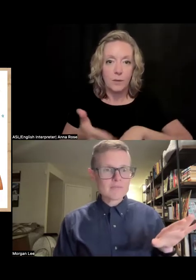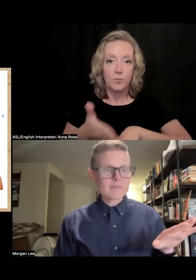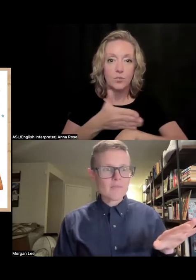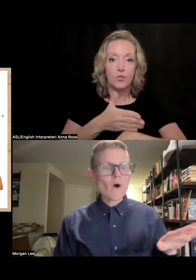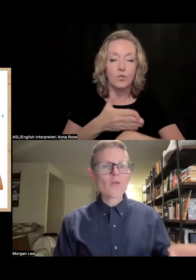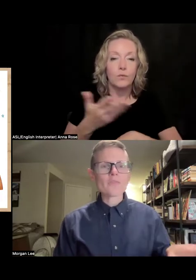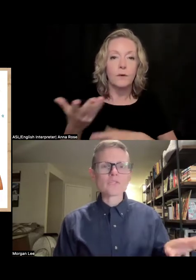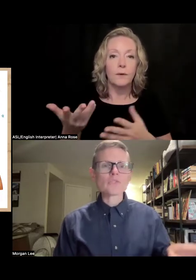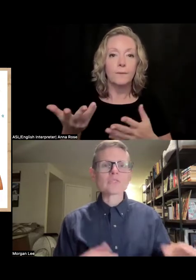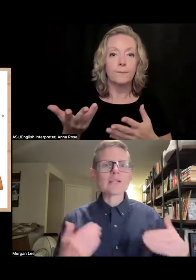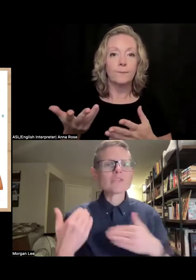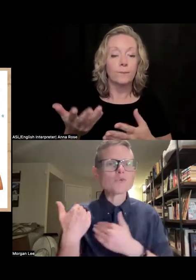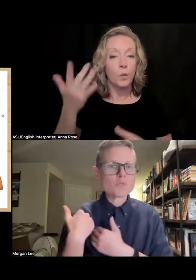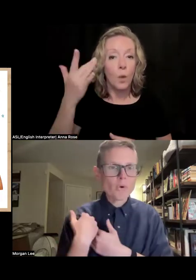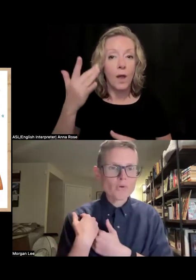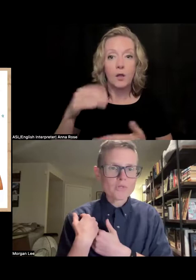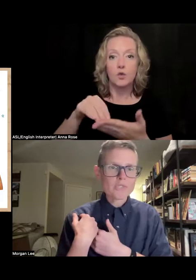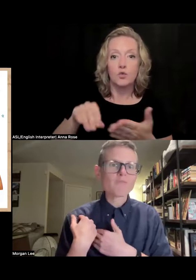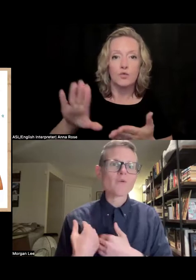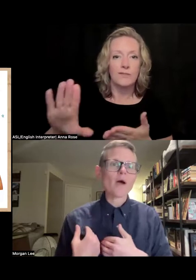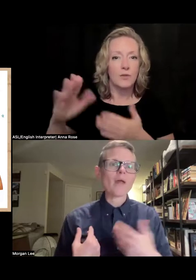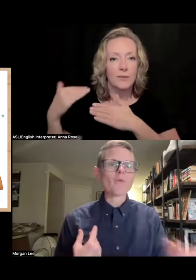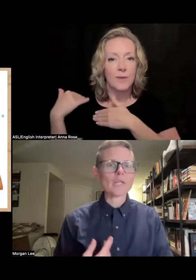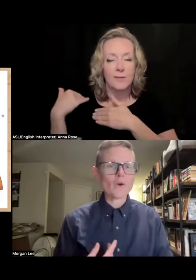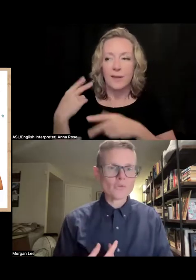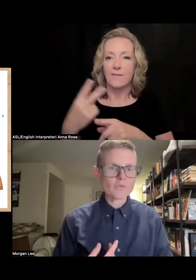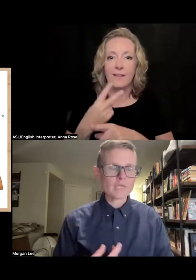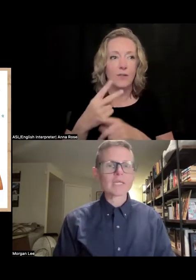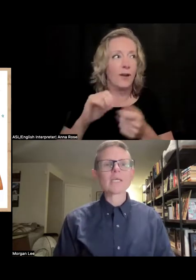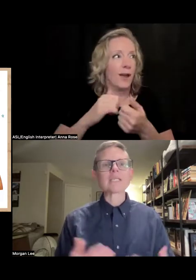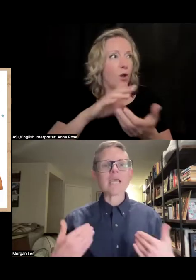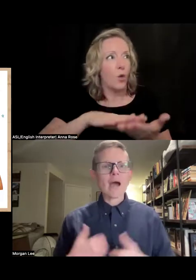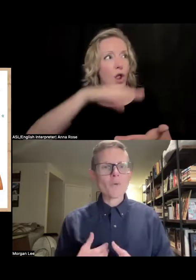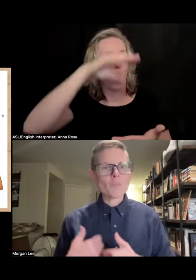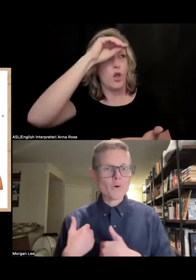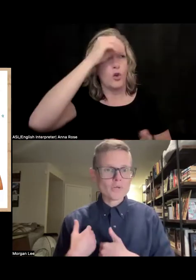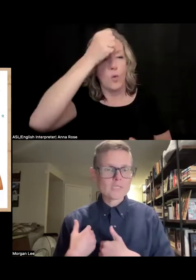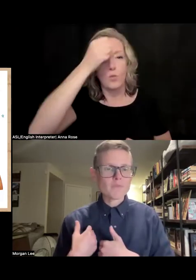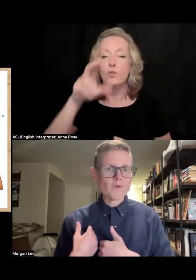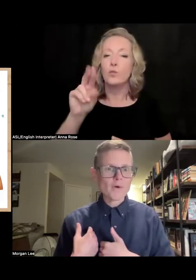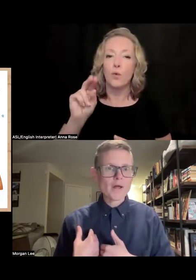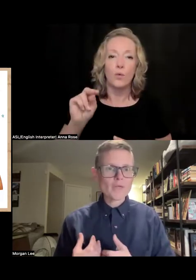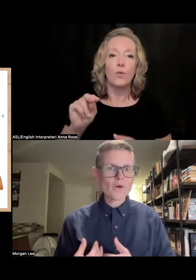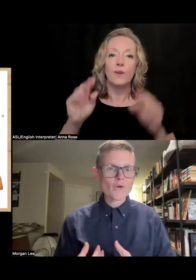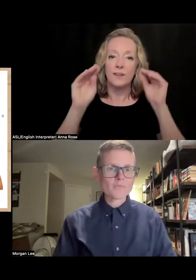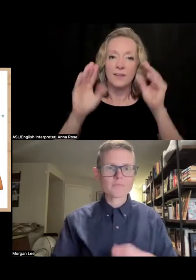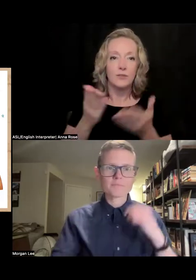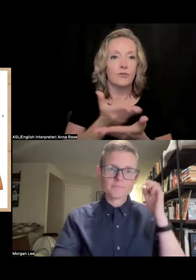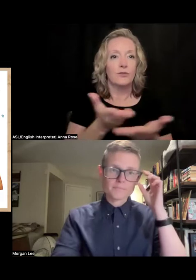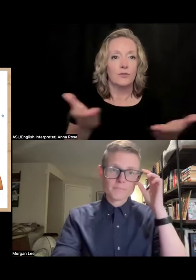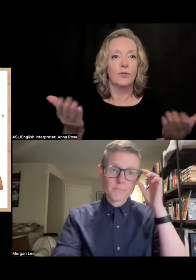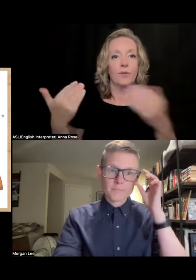not the student's burden to figure out how they learn. It's our burden to figure out how they